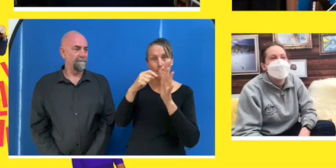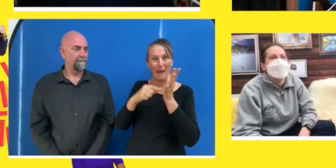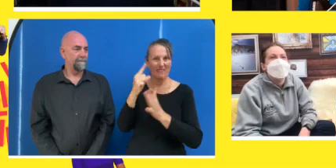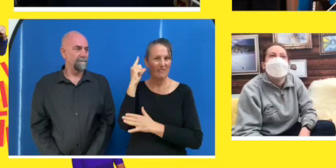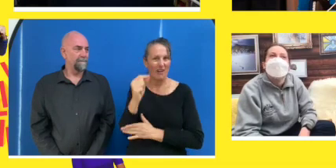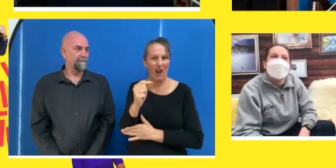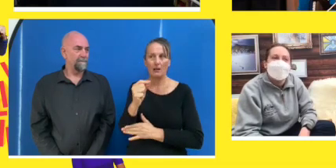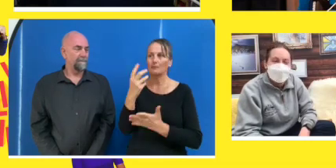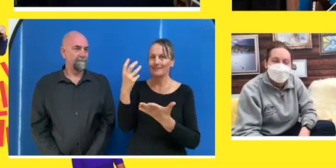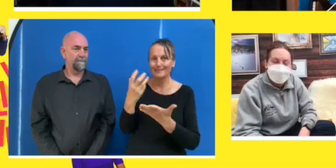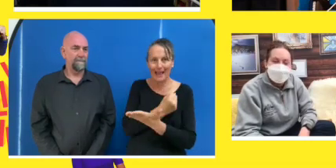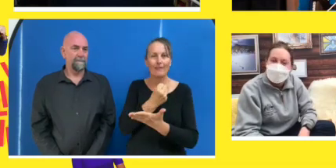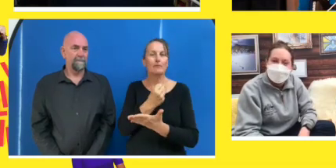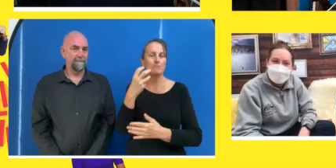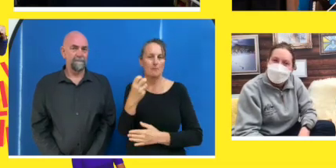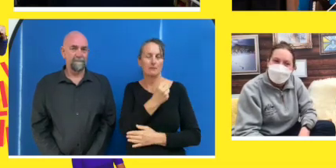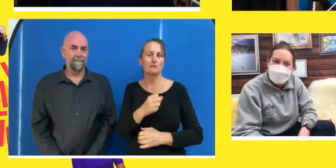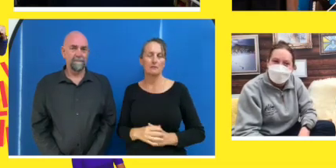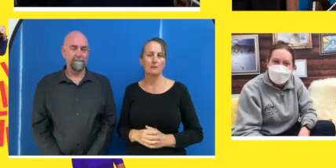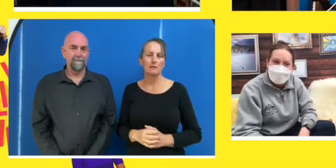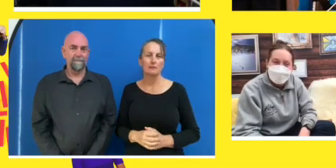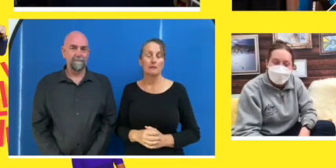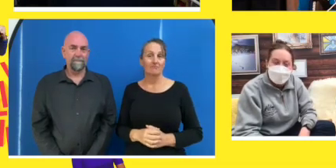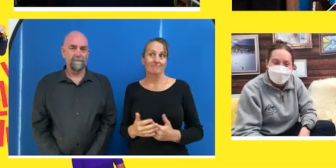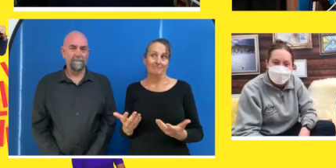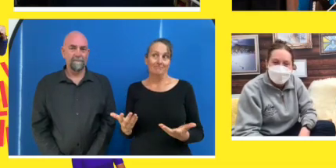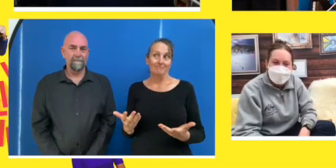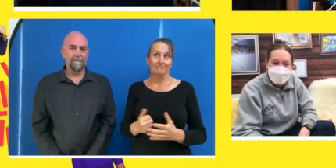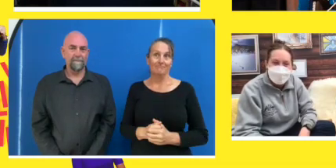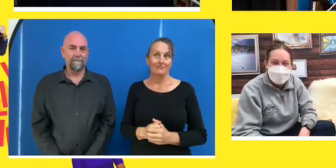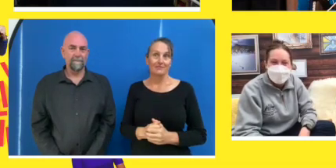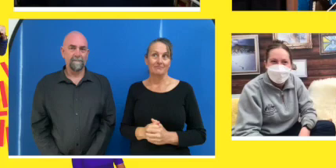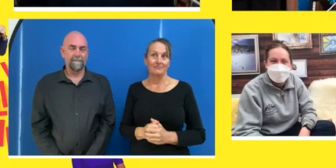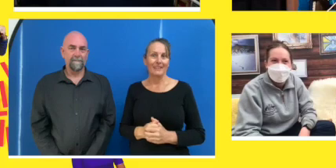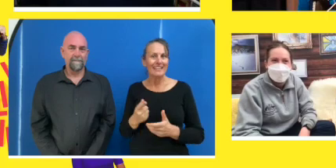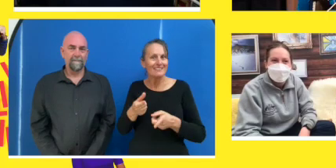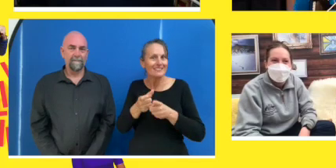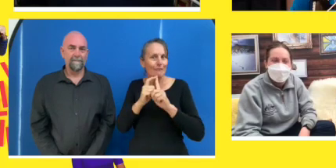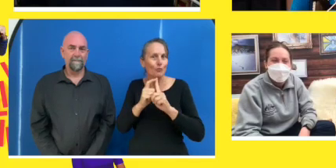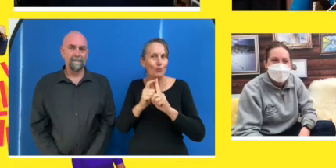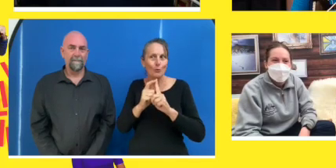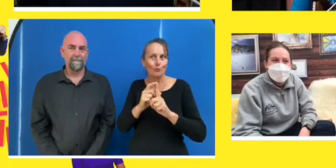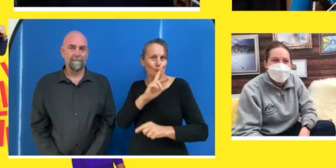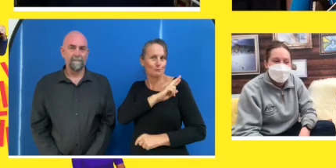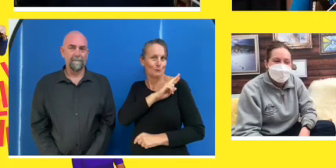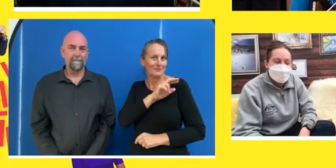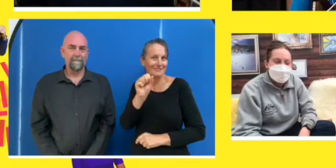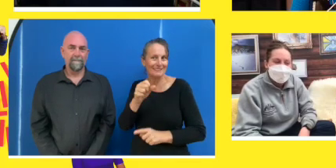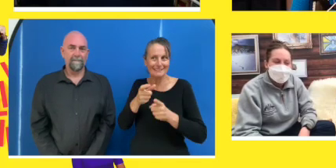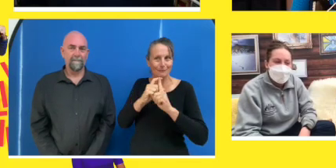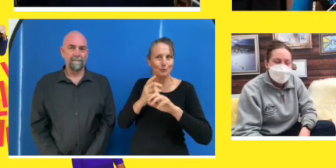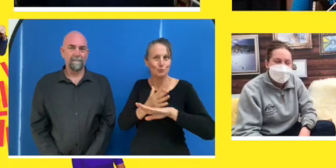So my role is just to get Pat downhill as fast as possible and obviously as safe as possible.